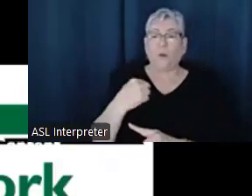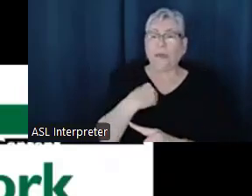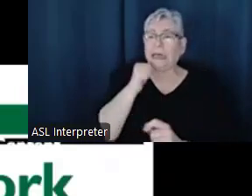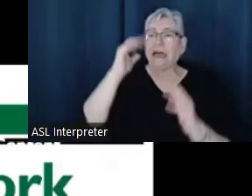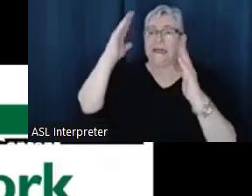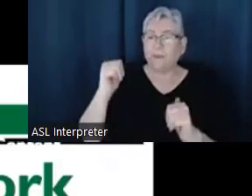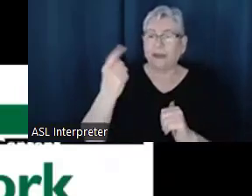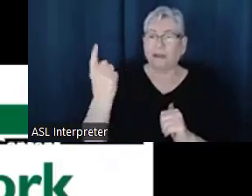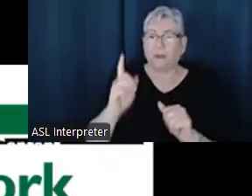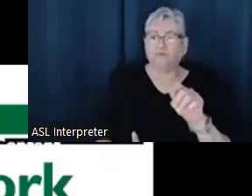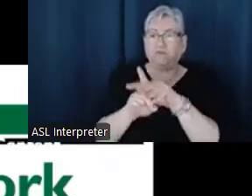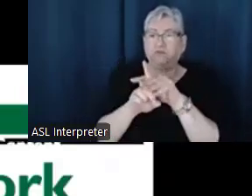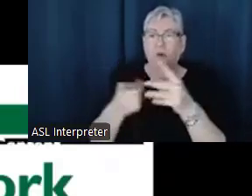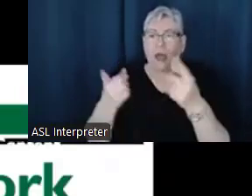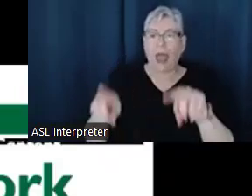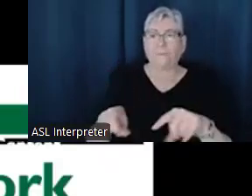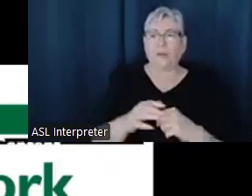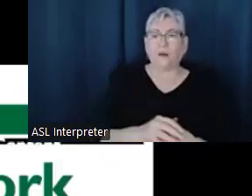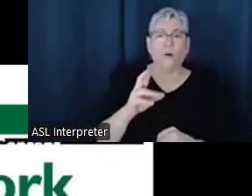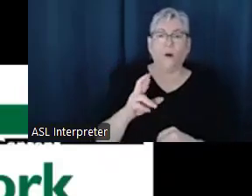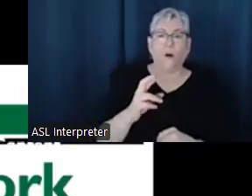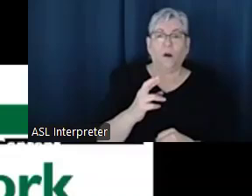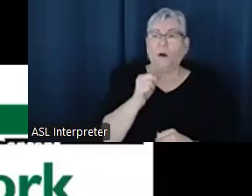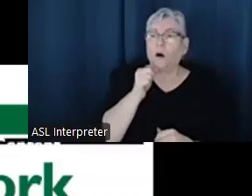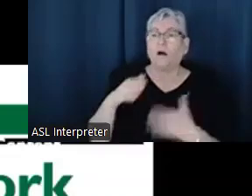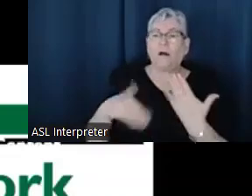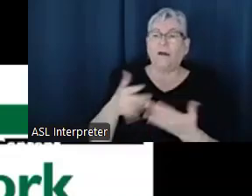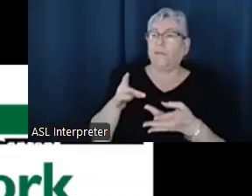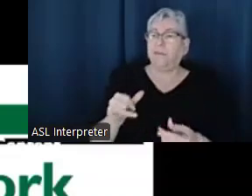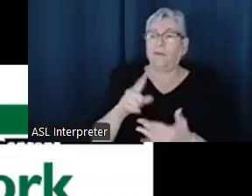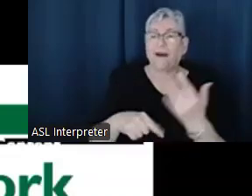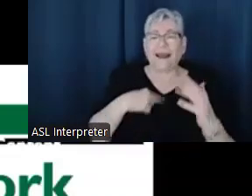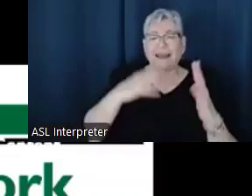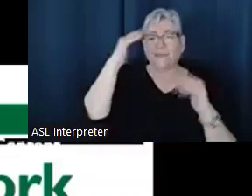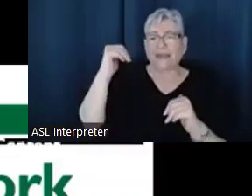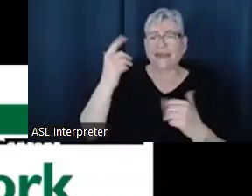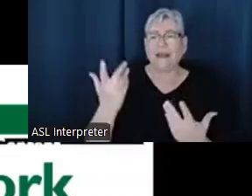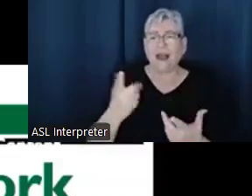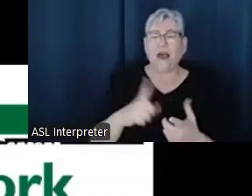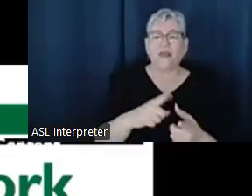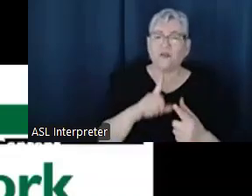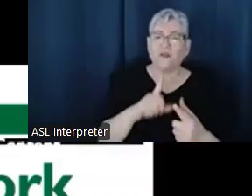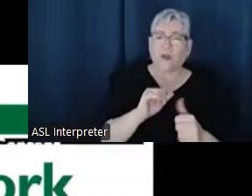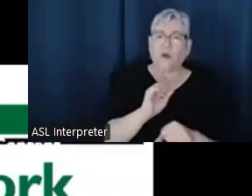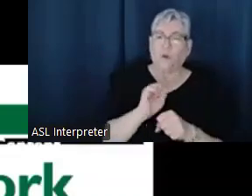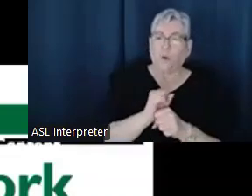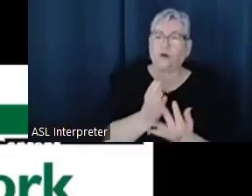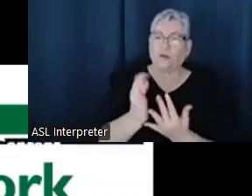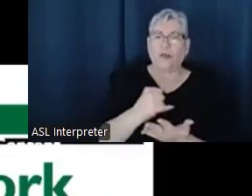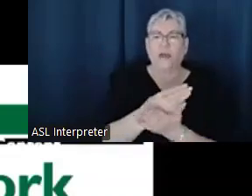happened or it didn't go as well as we thought it would go, and really kind of work through that process again with